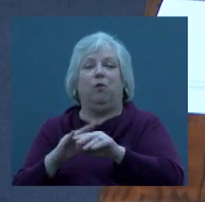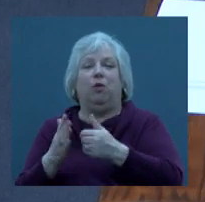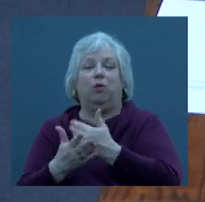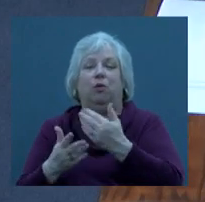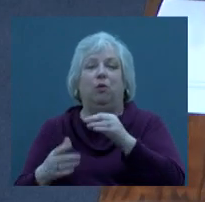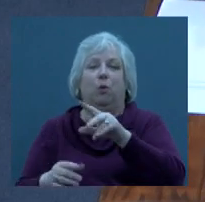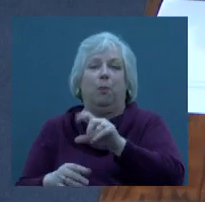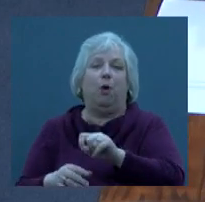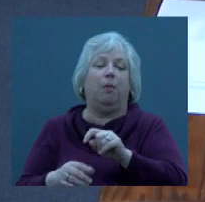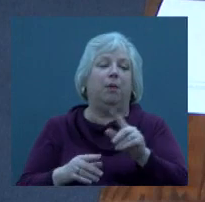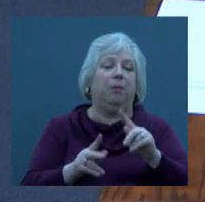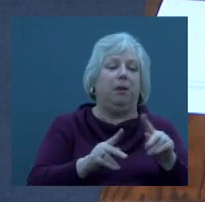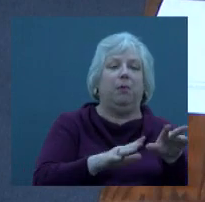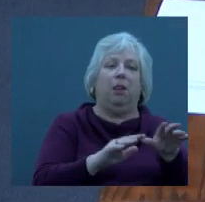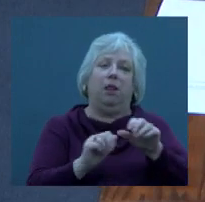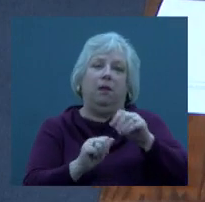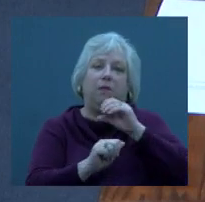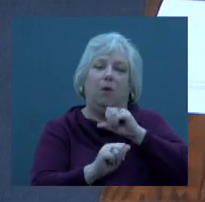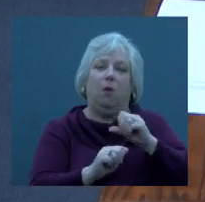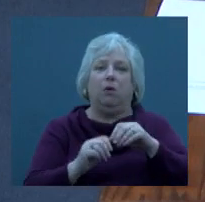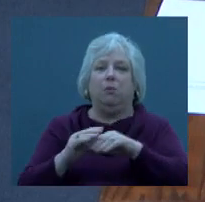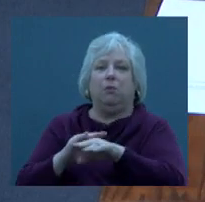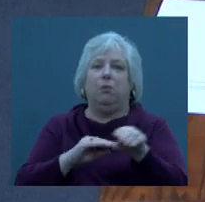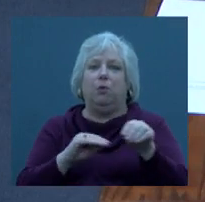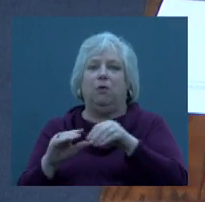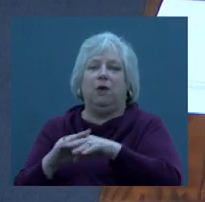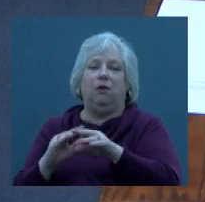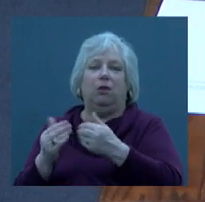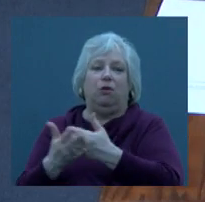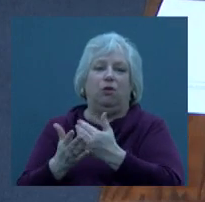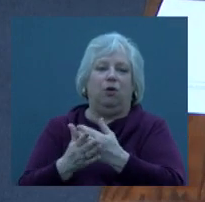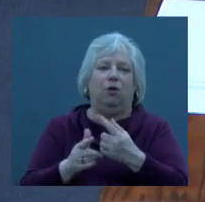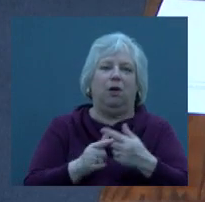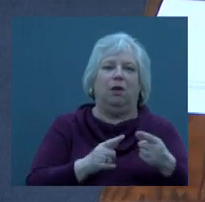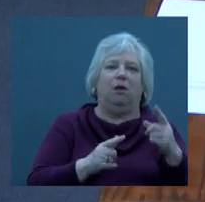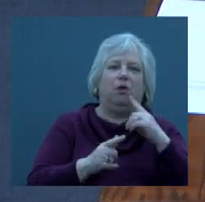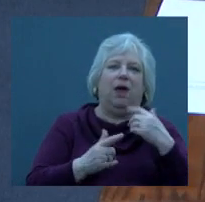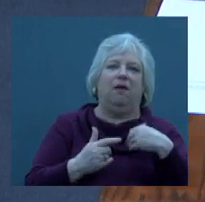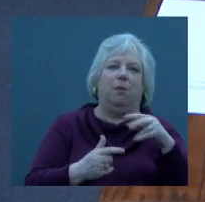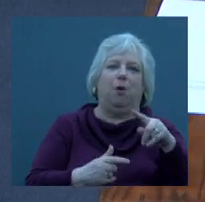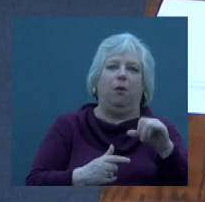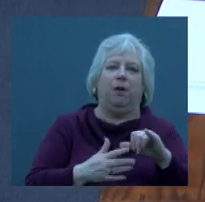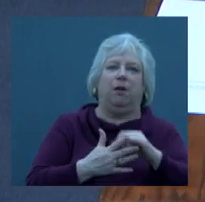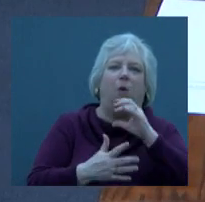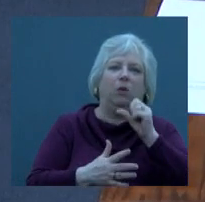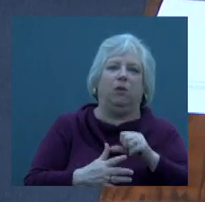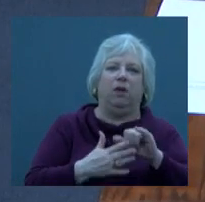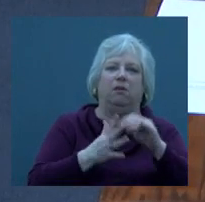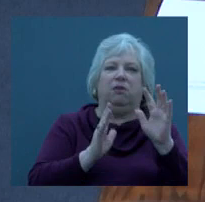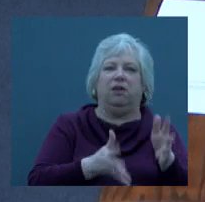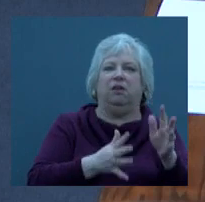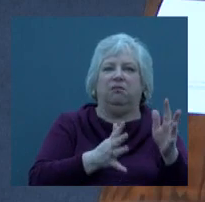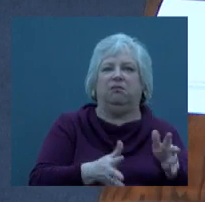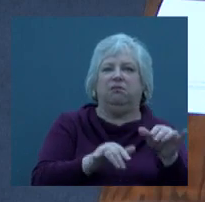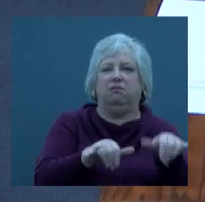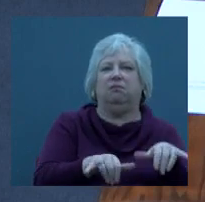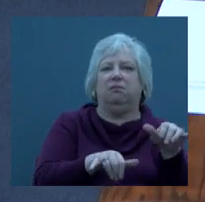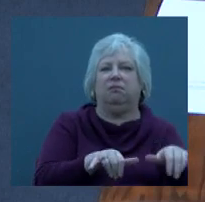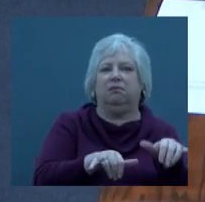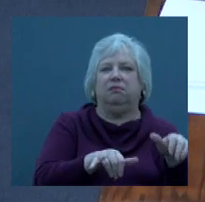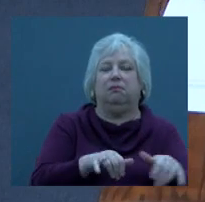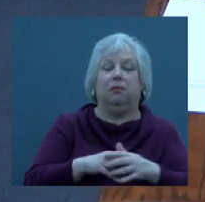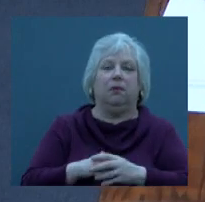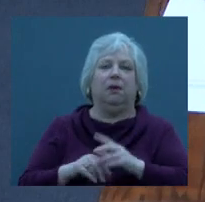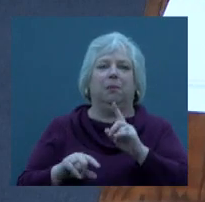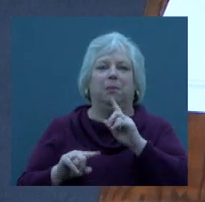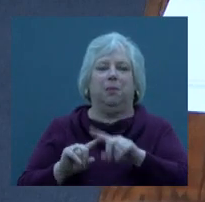build a new apartment, people leave the old and go to the new. Then you're left with apartments that are just sitting there. But